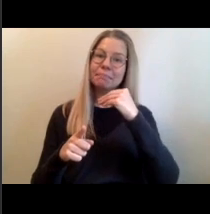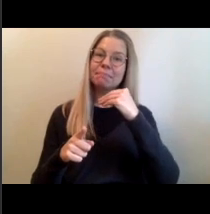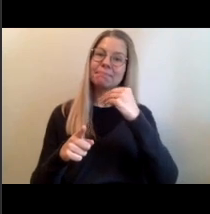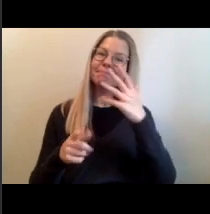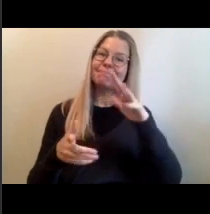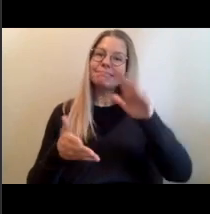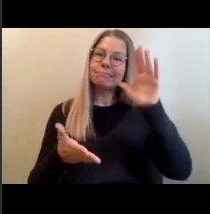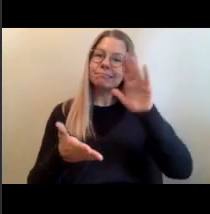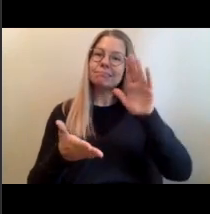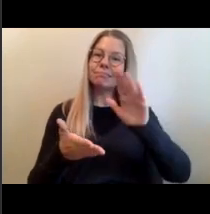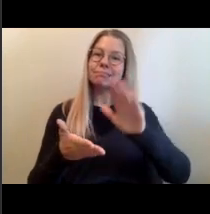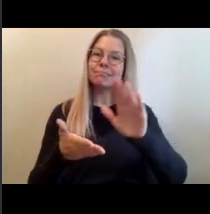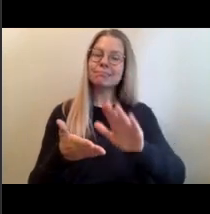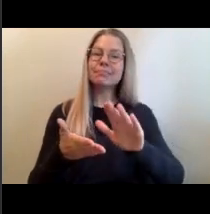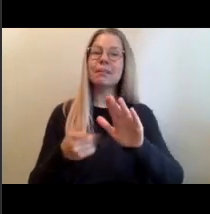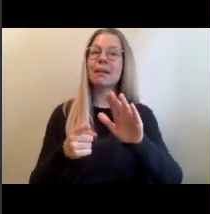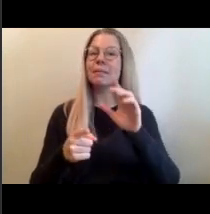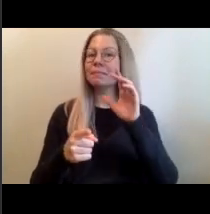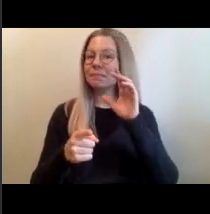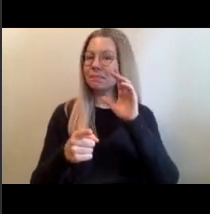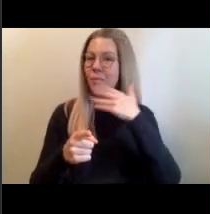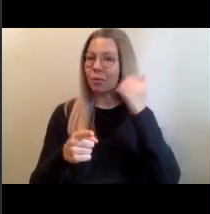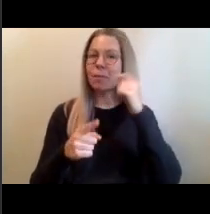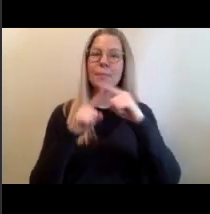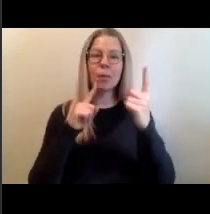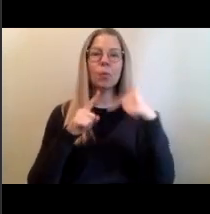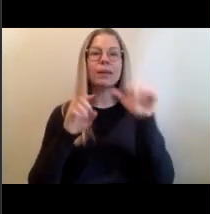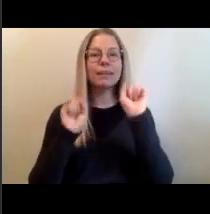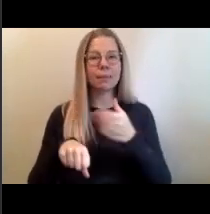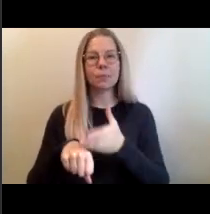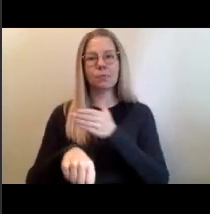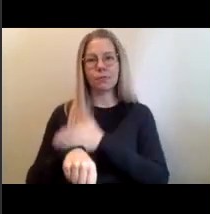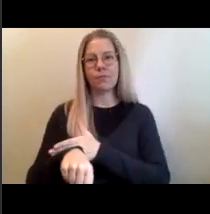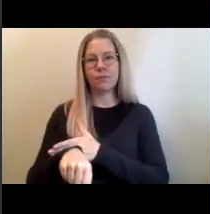key message, again, just to review, is that